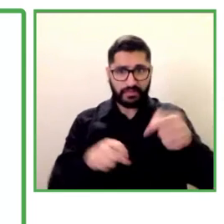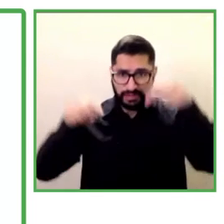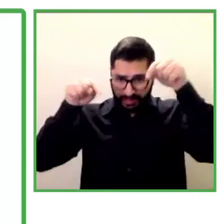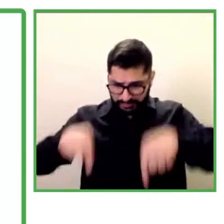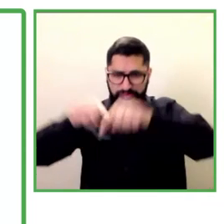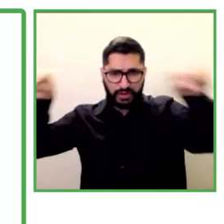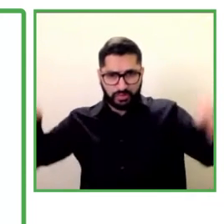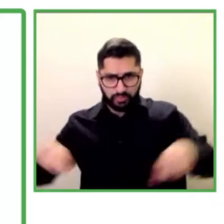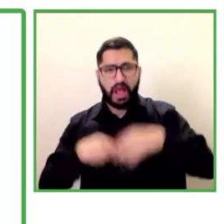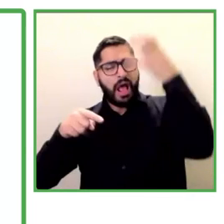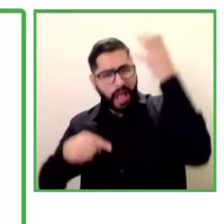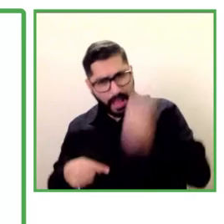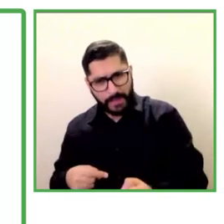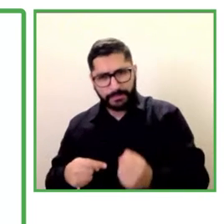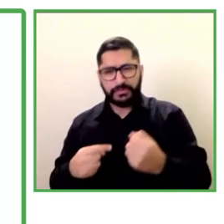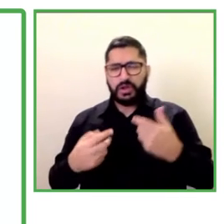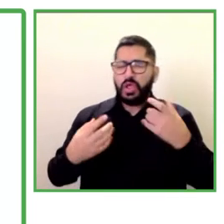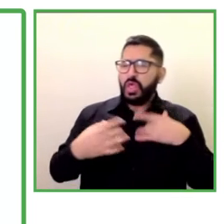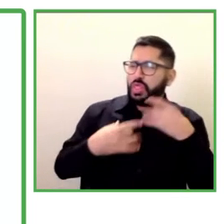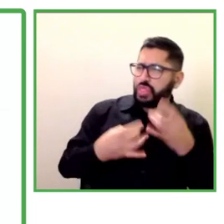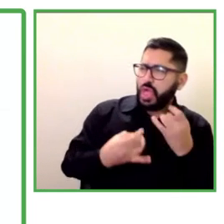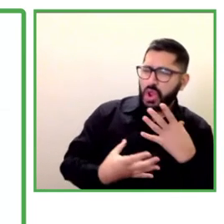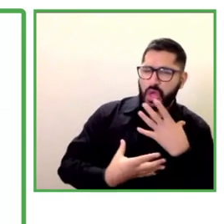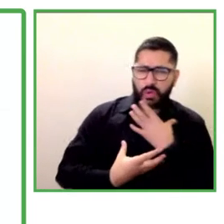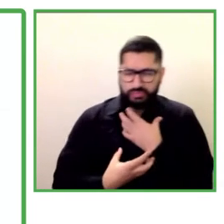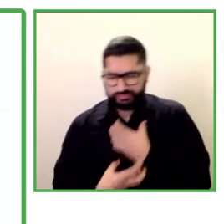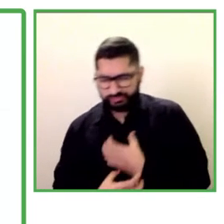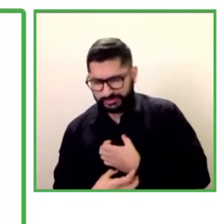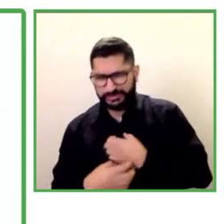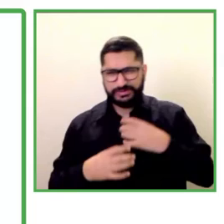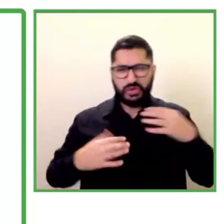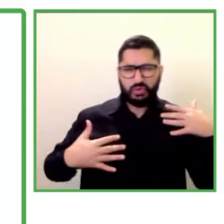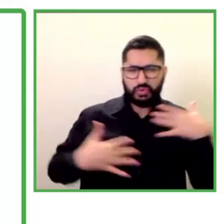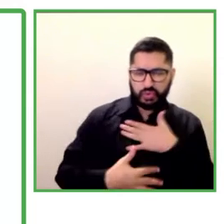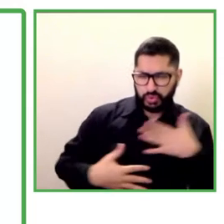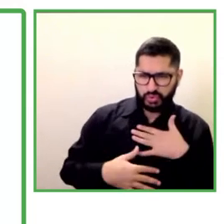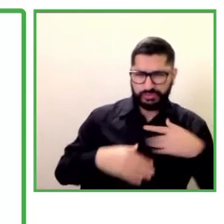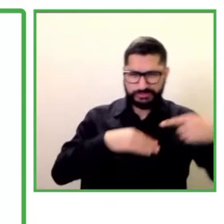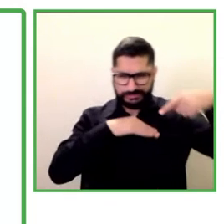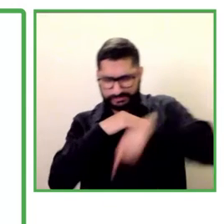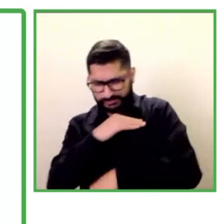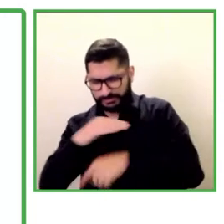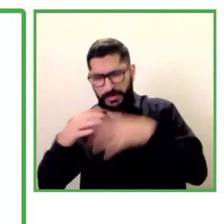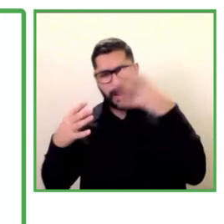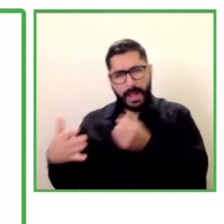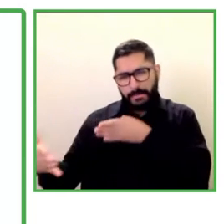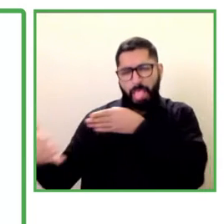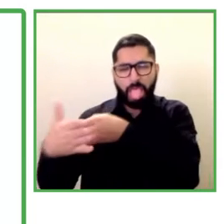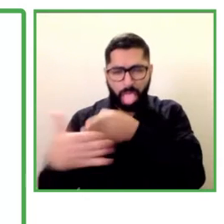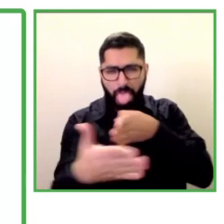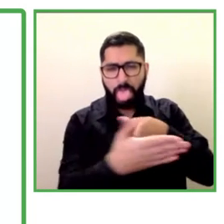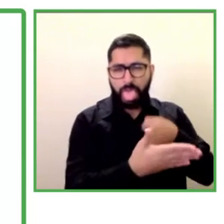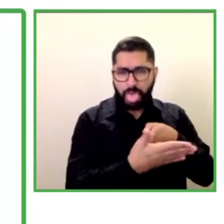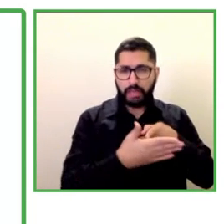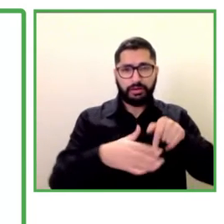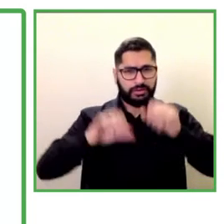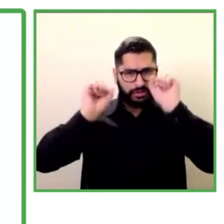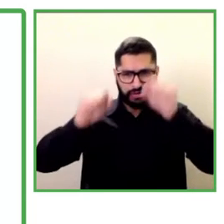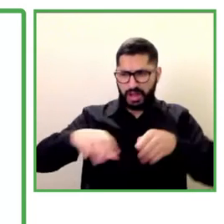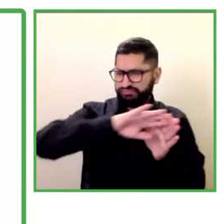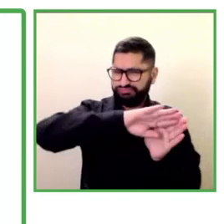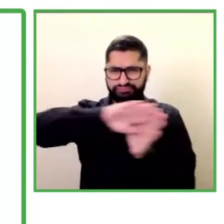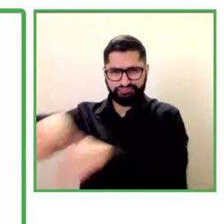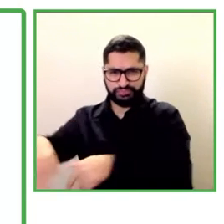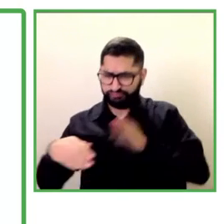they share their pains and visibilize as companies who share motivations and visions of a